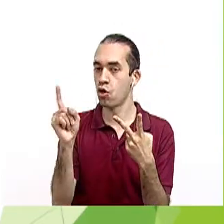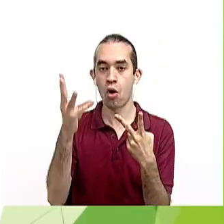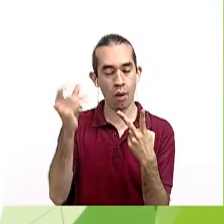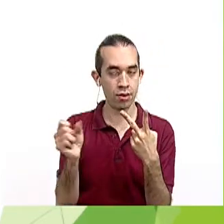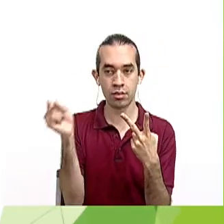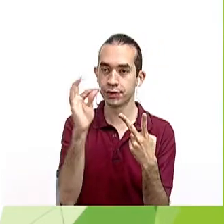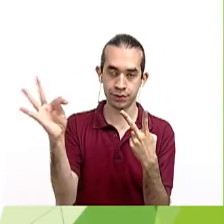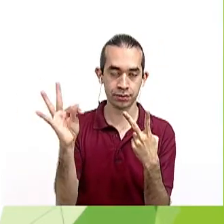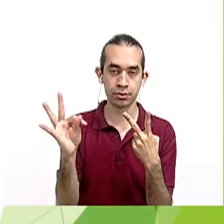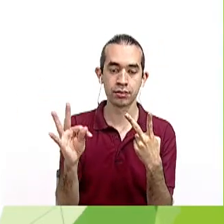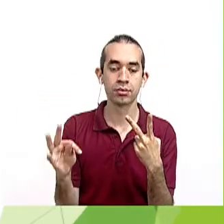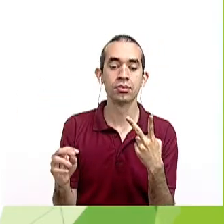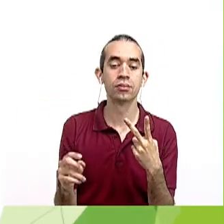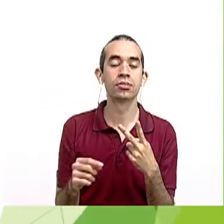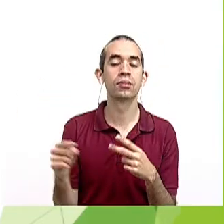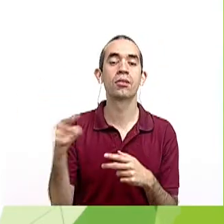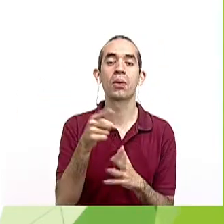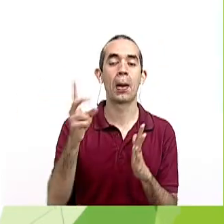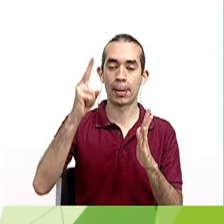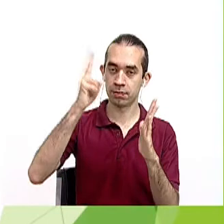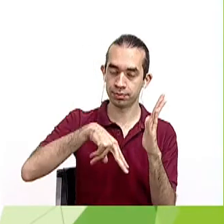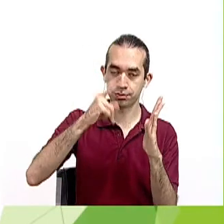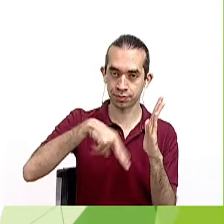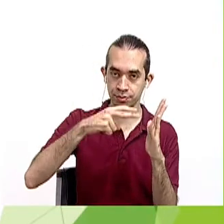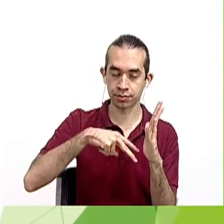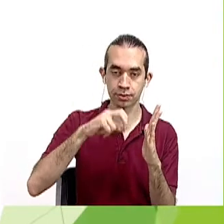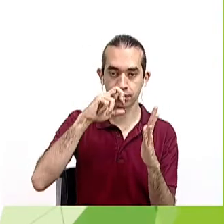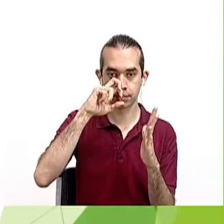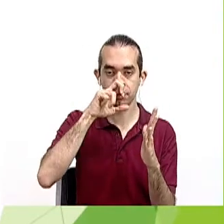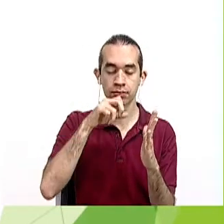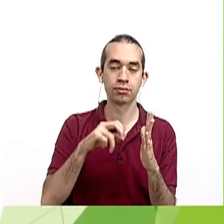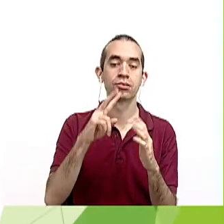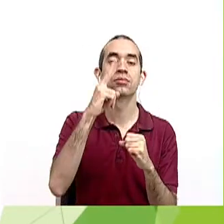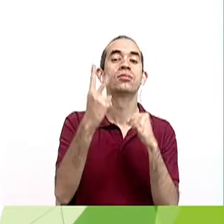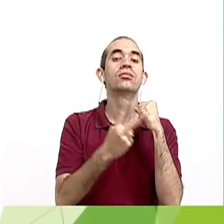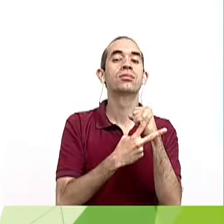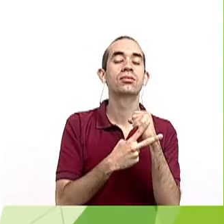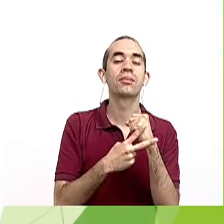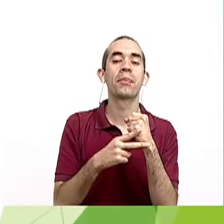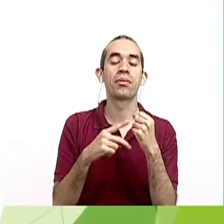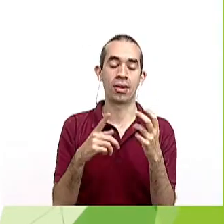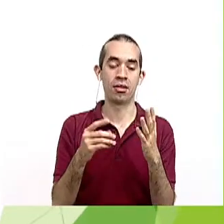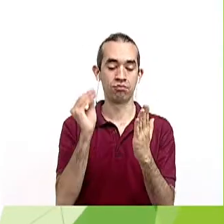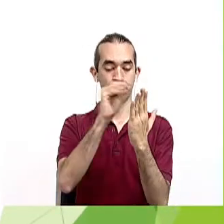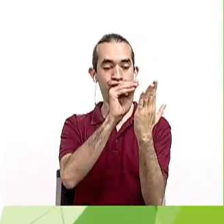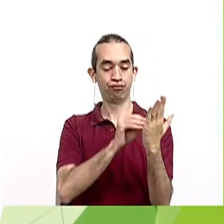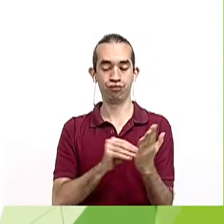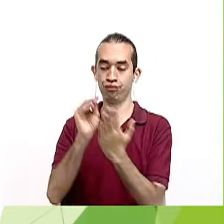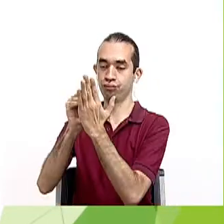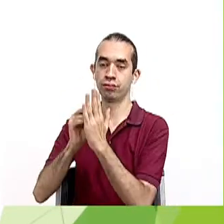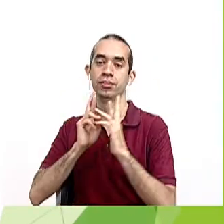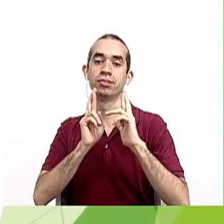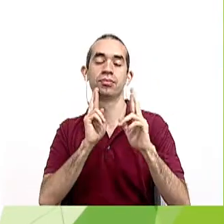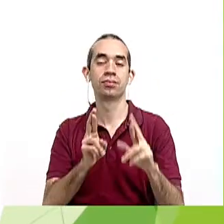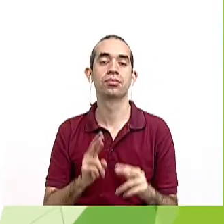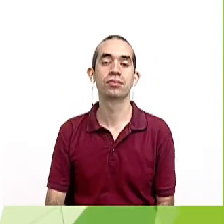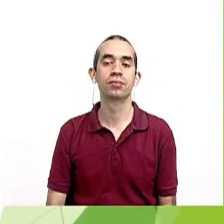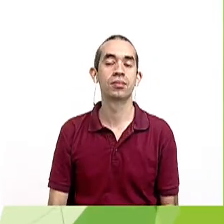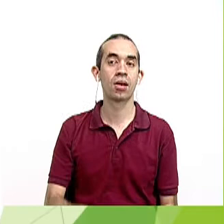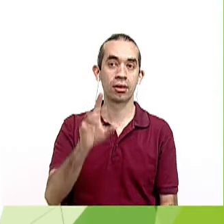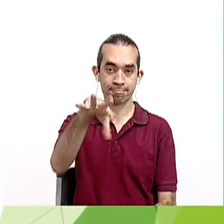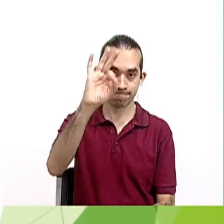nouns. You are going to read the test for the second time to complete them. Look for